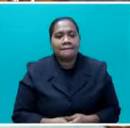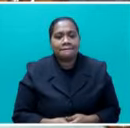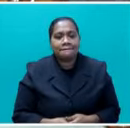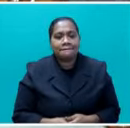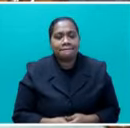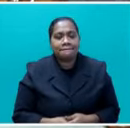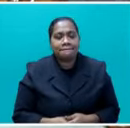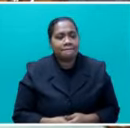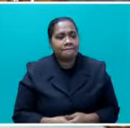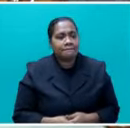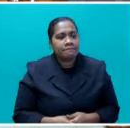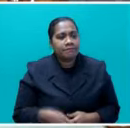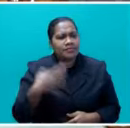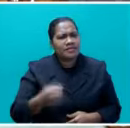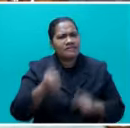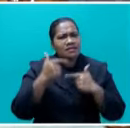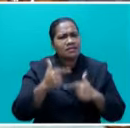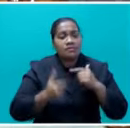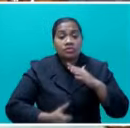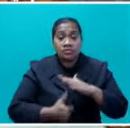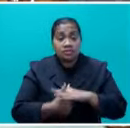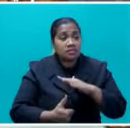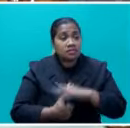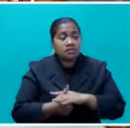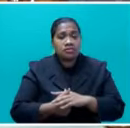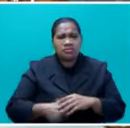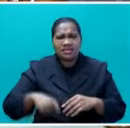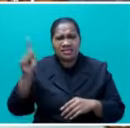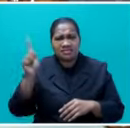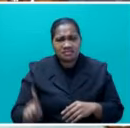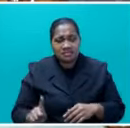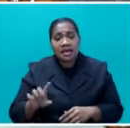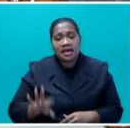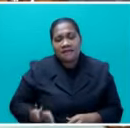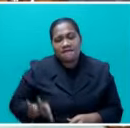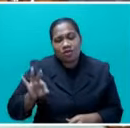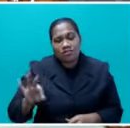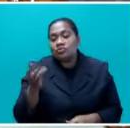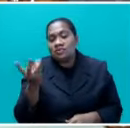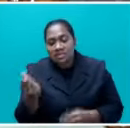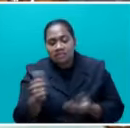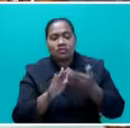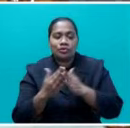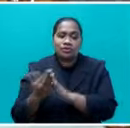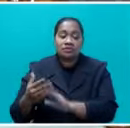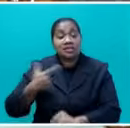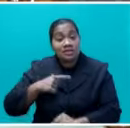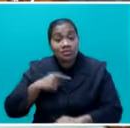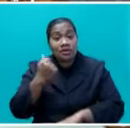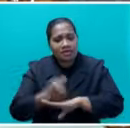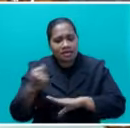also cognizant that there are limitations in terms of access to grid power and affordability in some communities. Therefore, government has funded